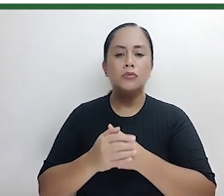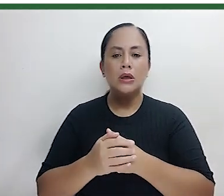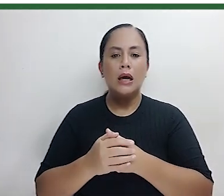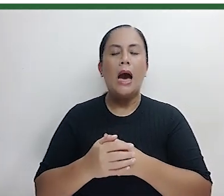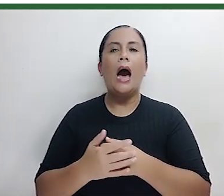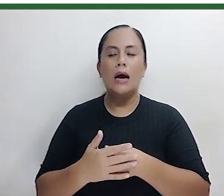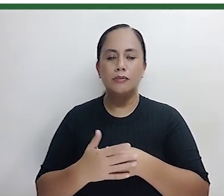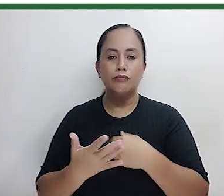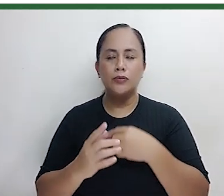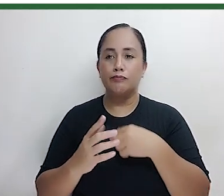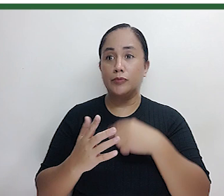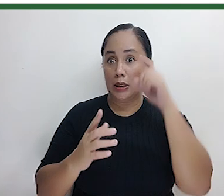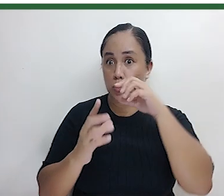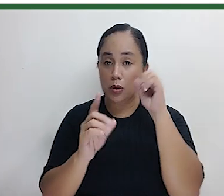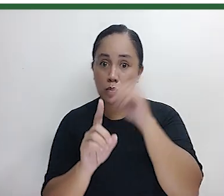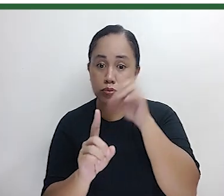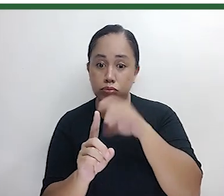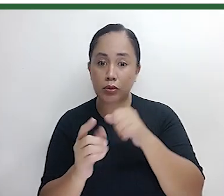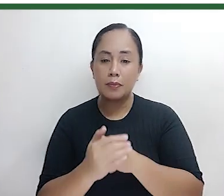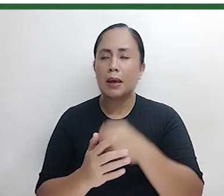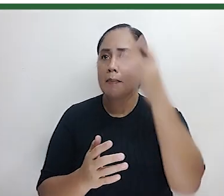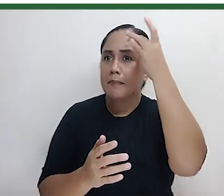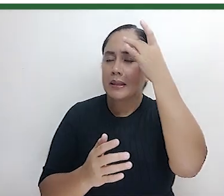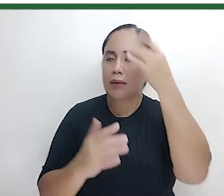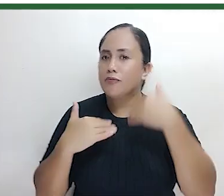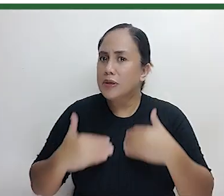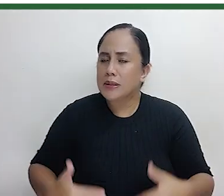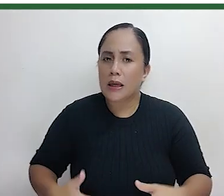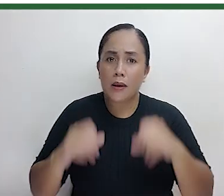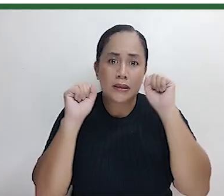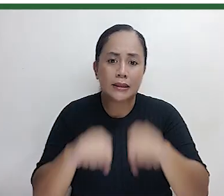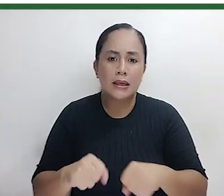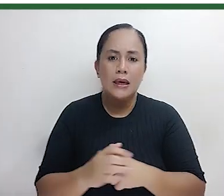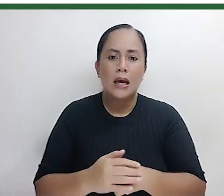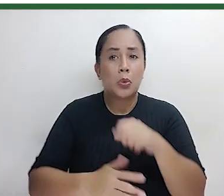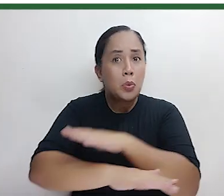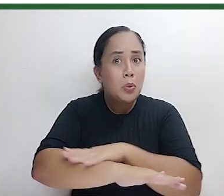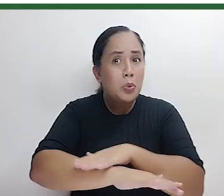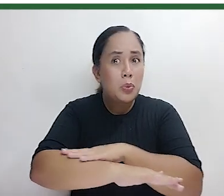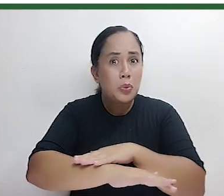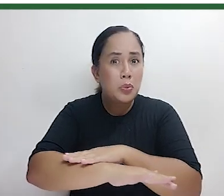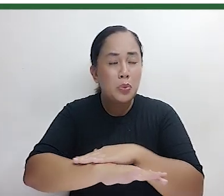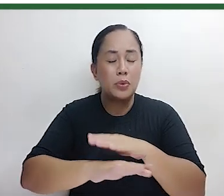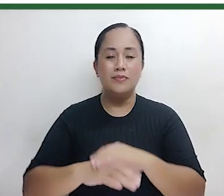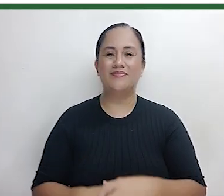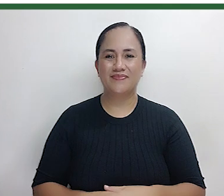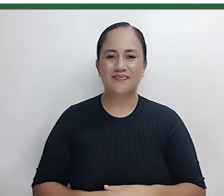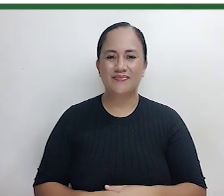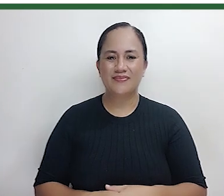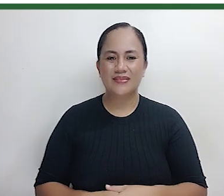origin, sexual orientation, mental, physical ability, race or